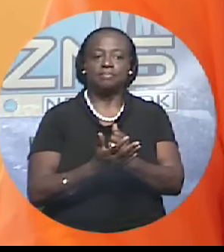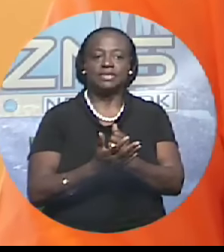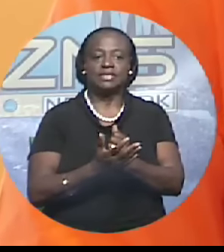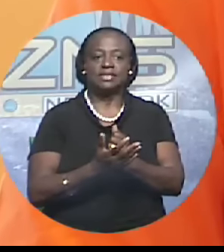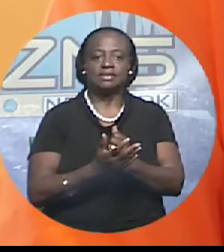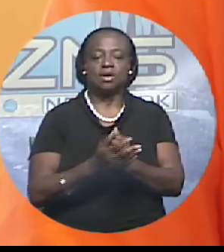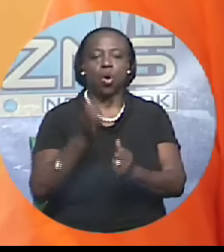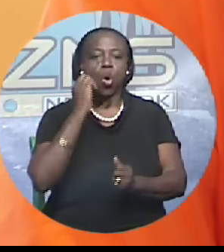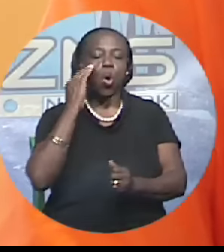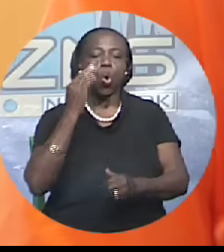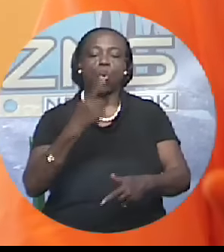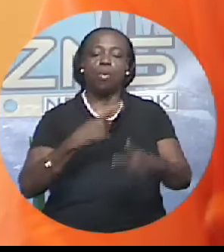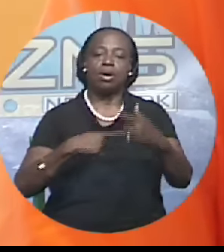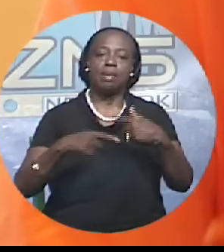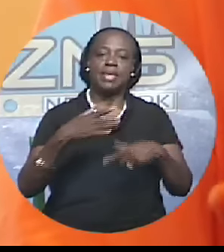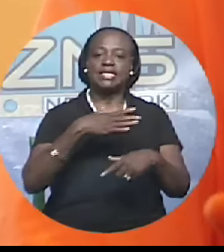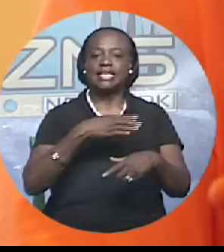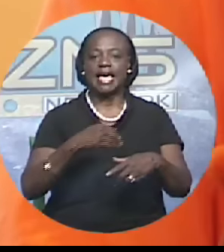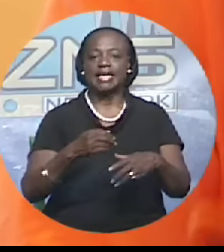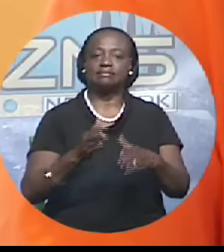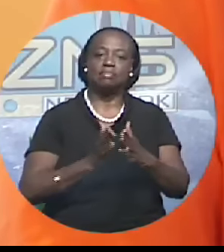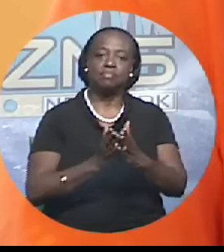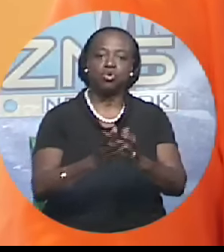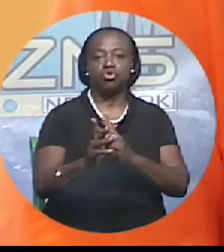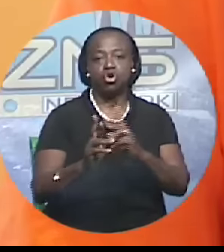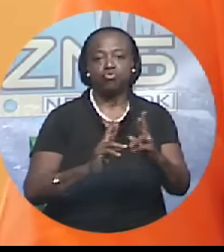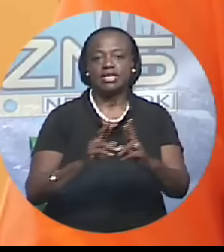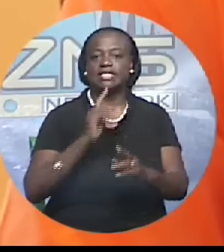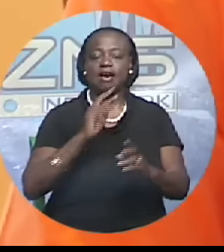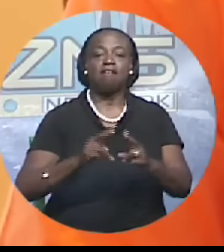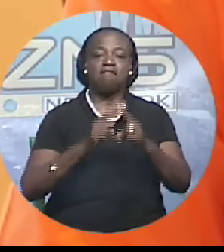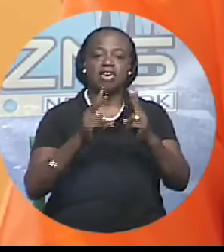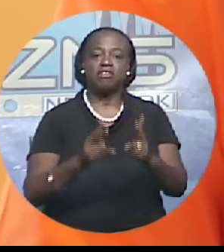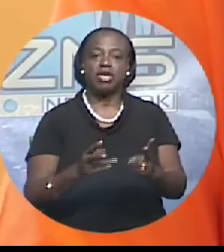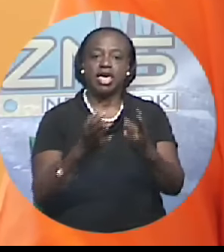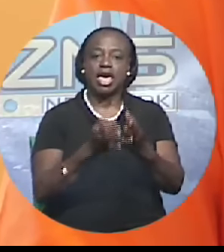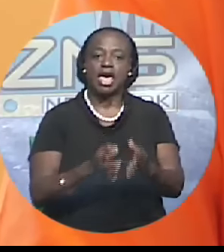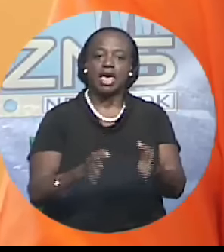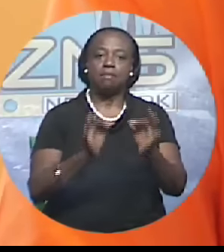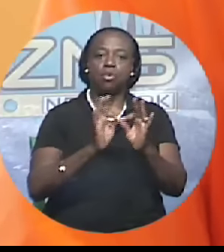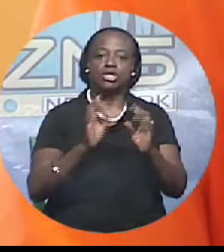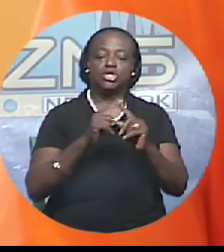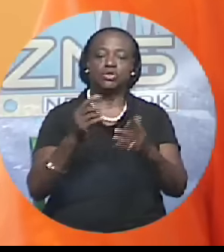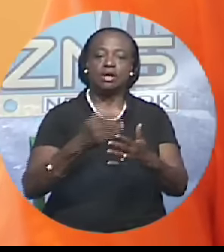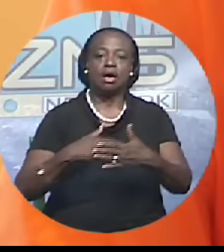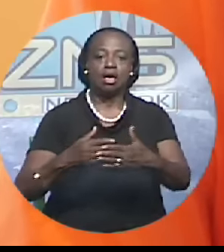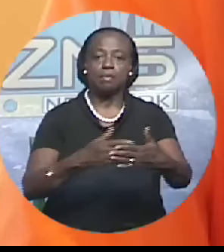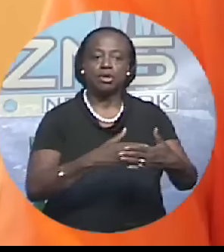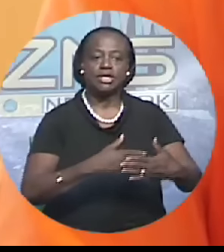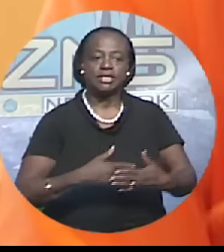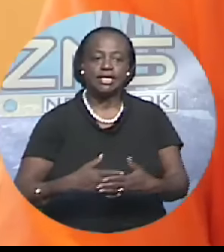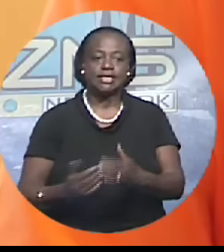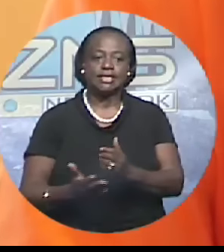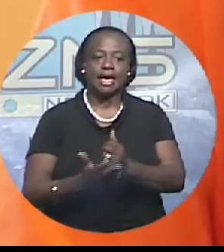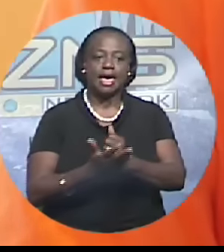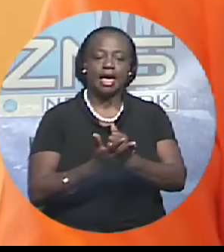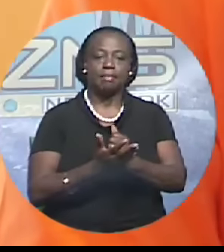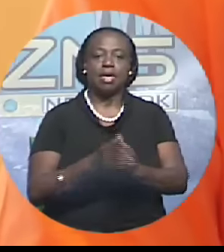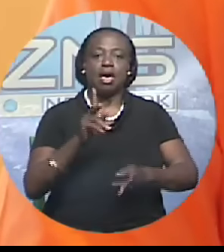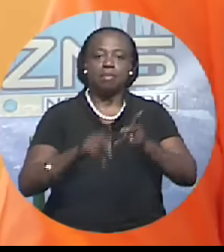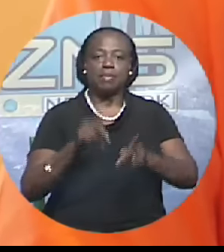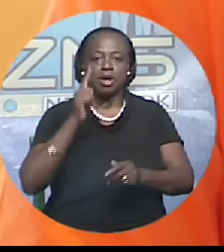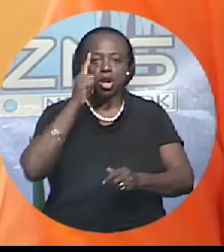and homecomings are very, very important to the communities in which they're held. People look forward to